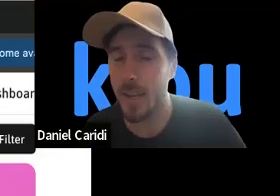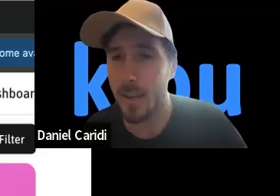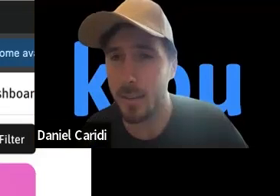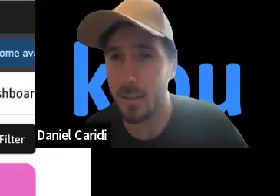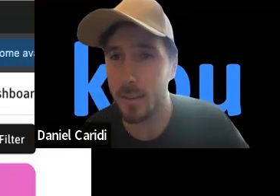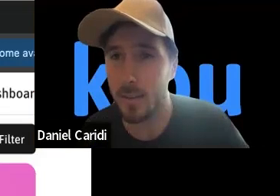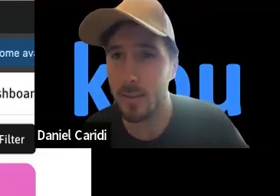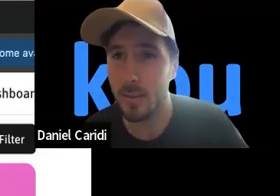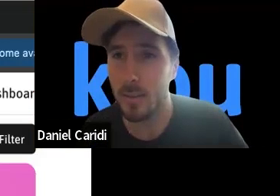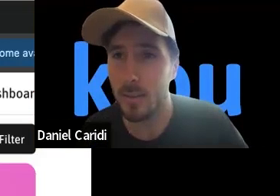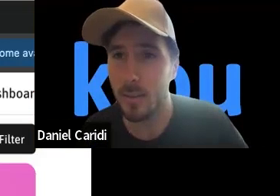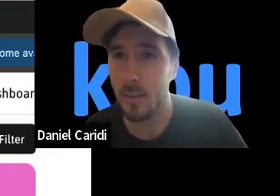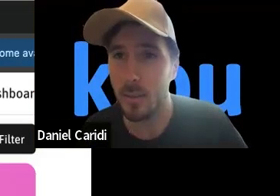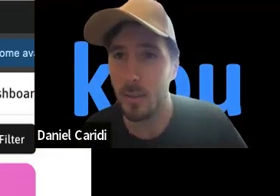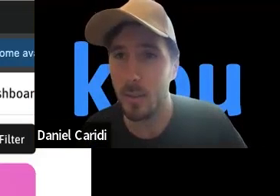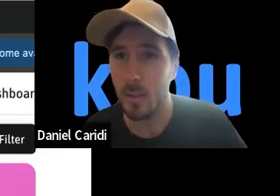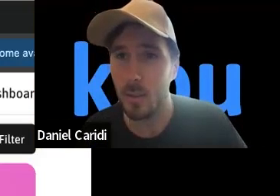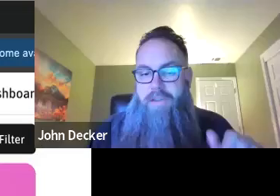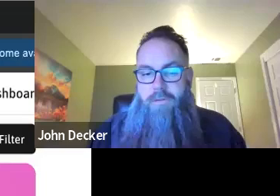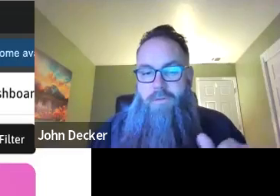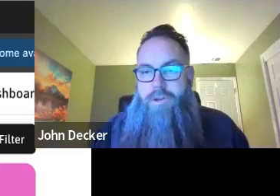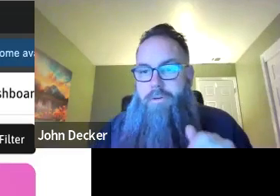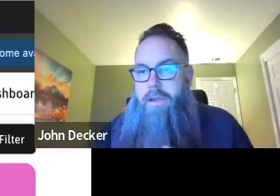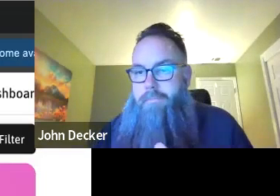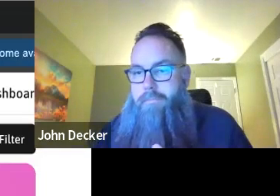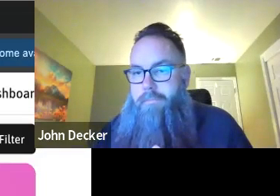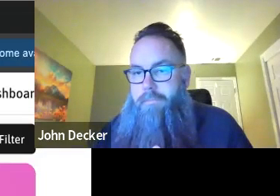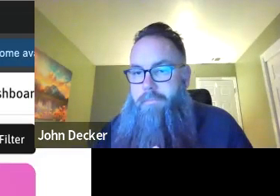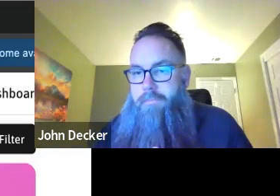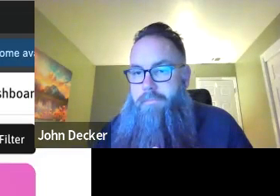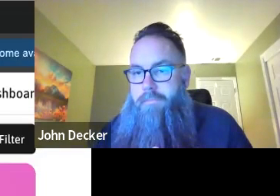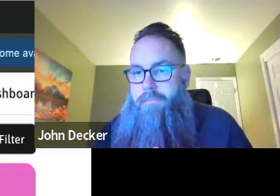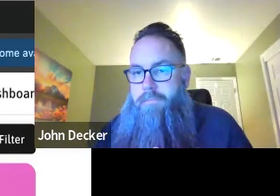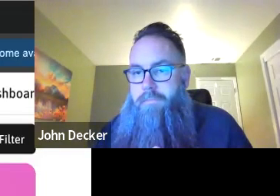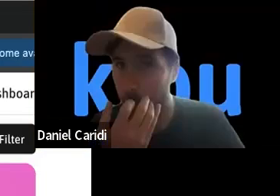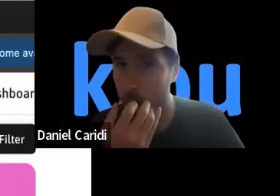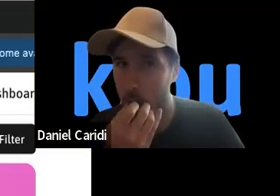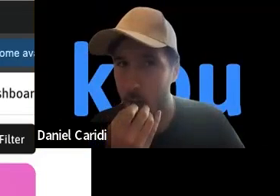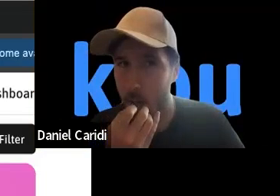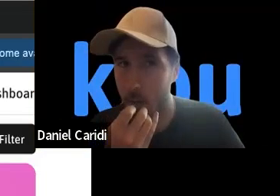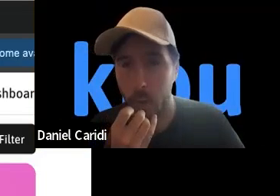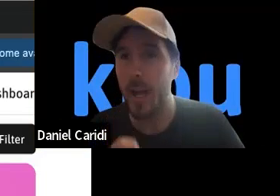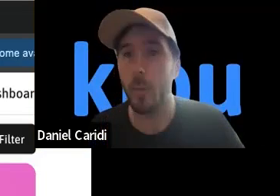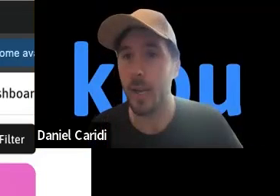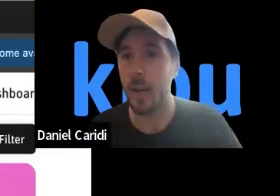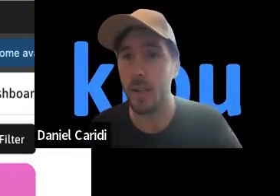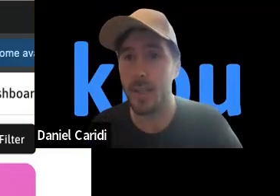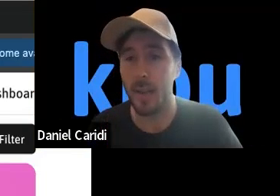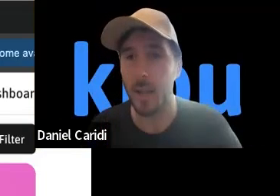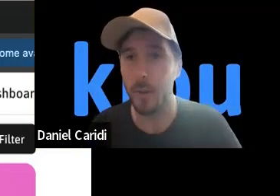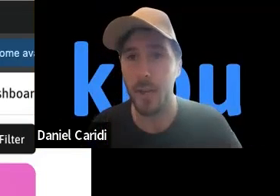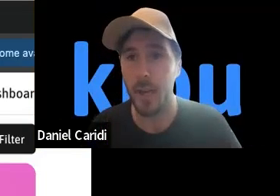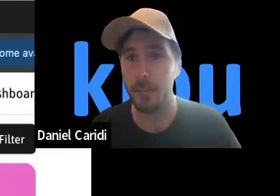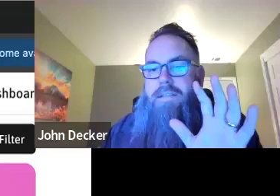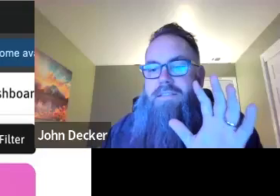Sorry, say that again. You guys are currently not working at all in the state of California, right? We are not working at all in the